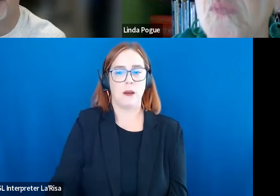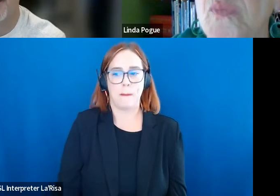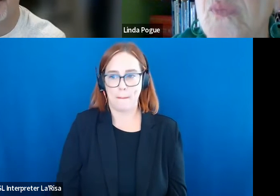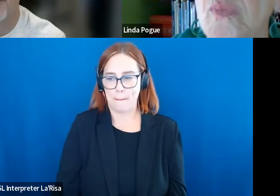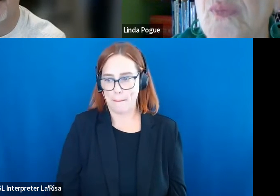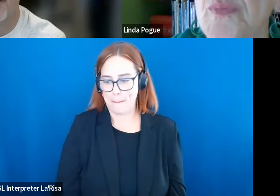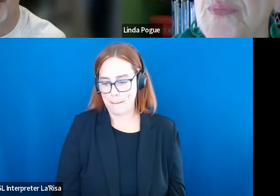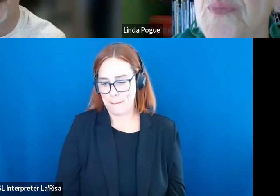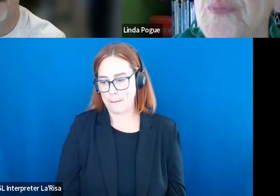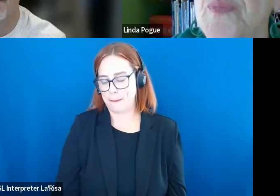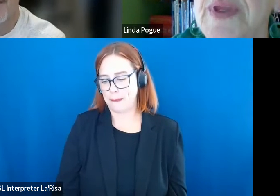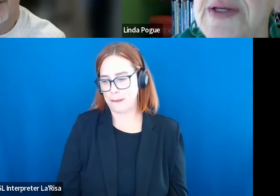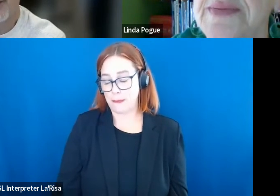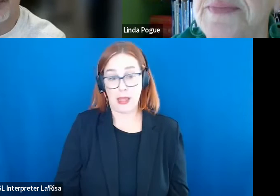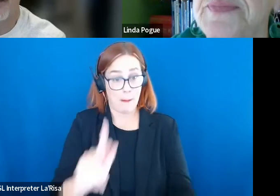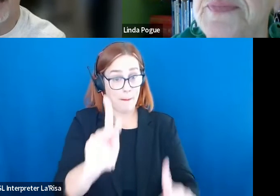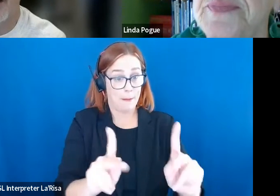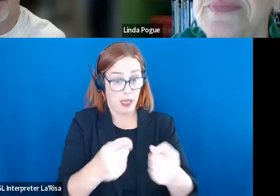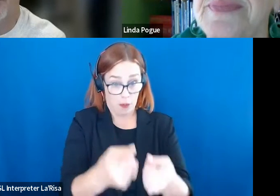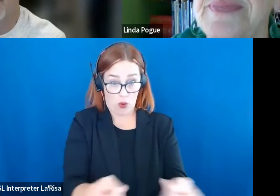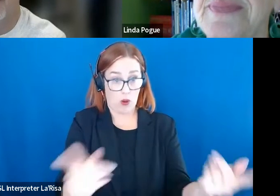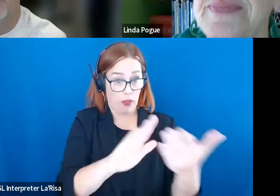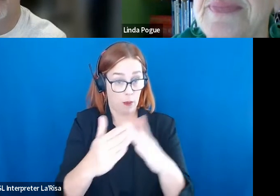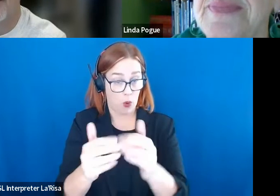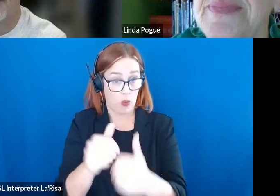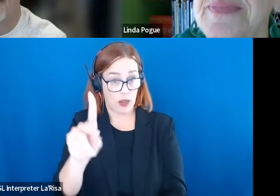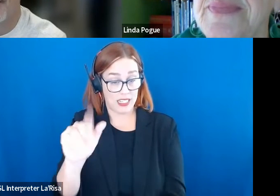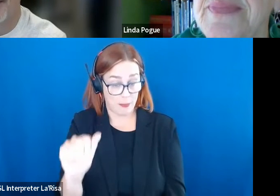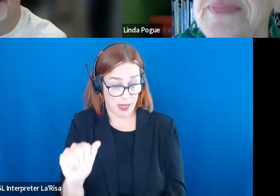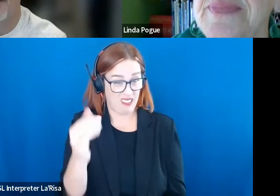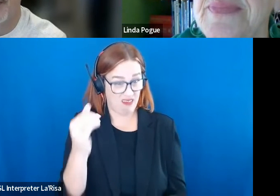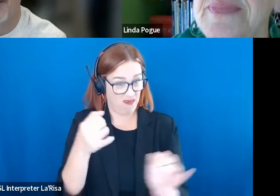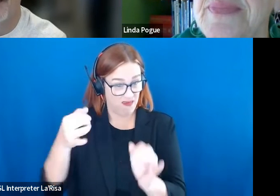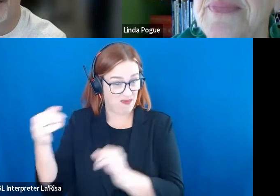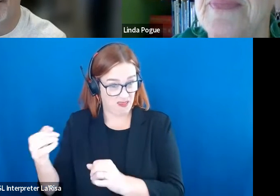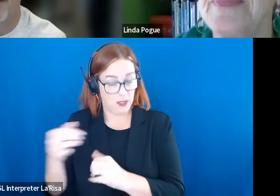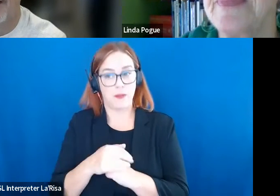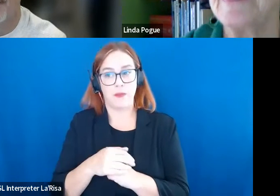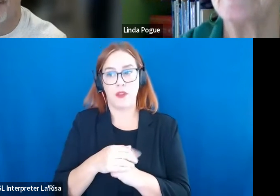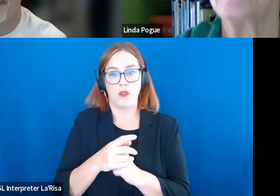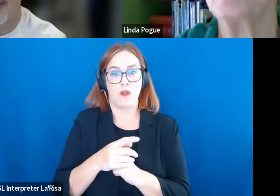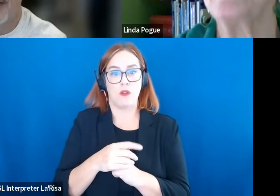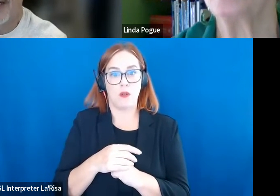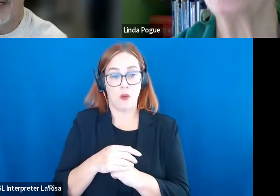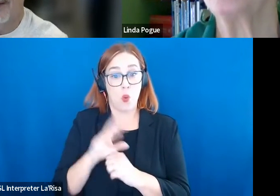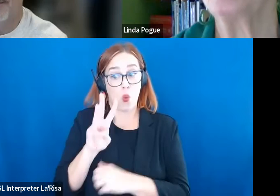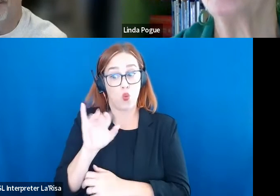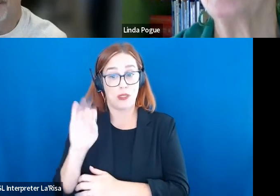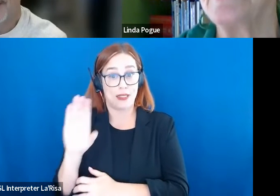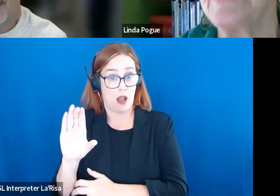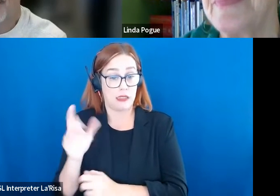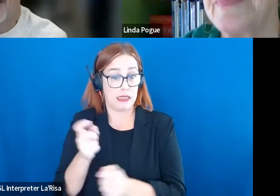individuals with disabilities out in the community. Really, and Wisconsin has been dealing with a number of efforts